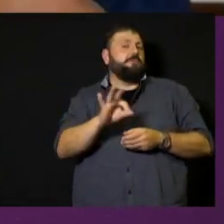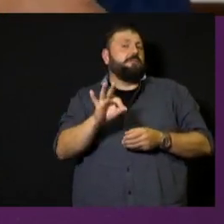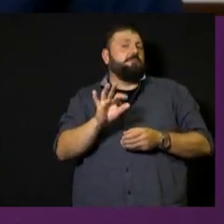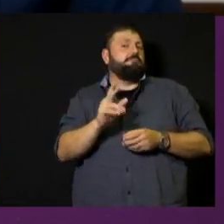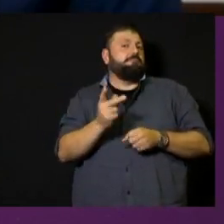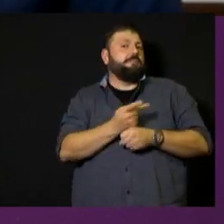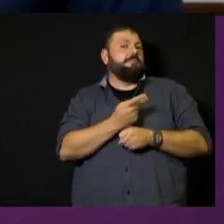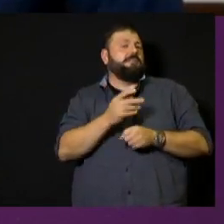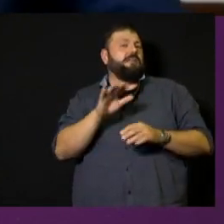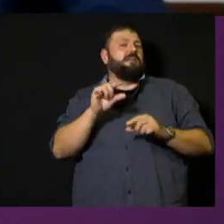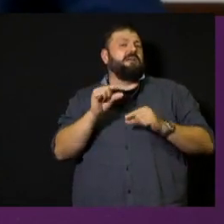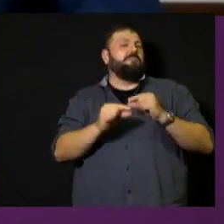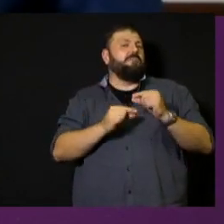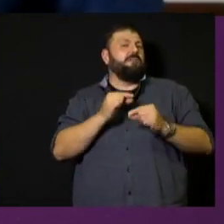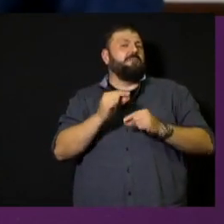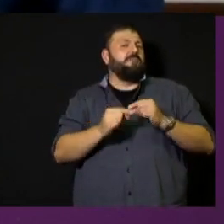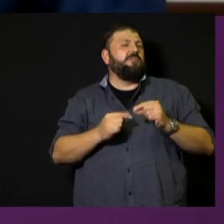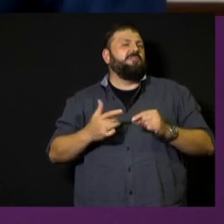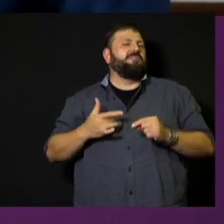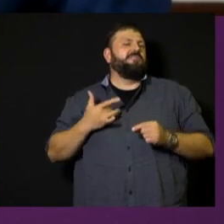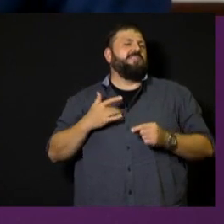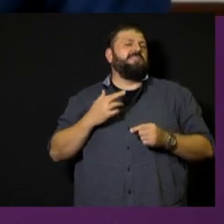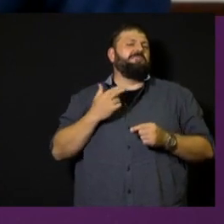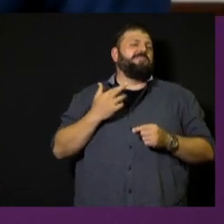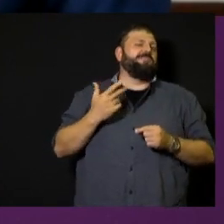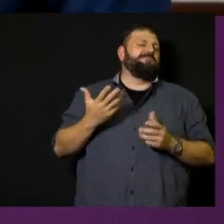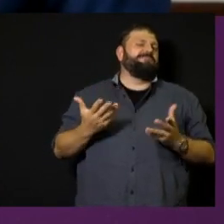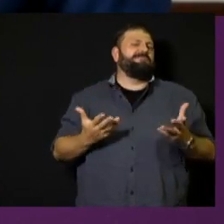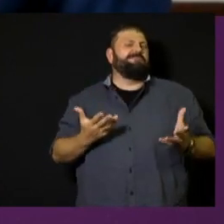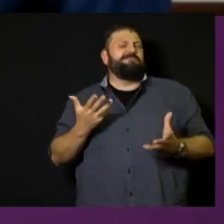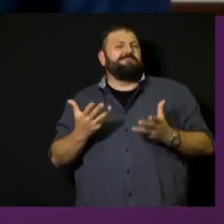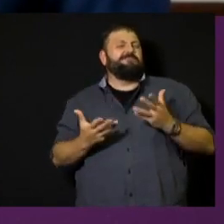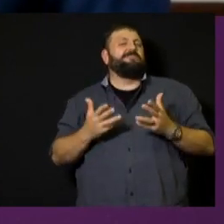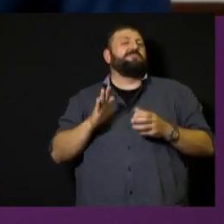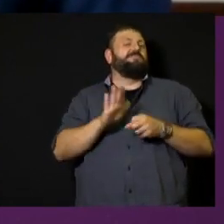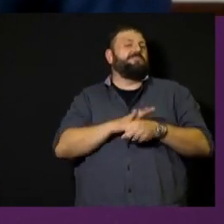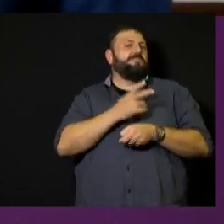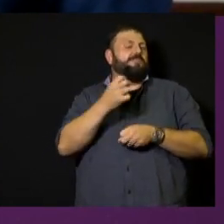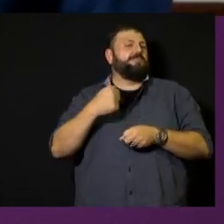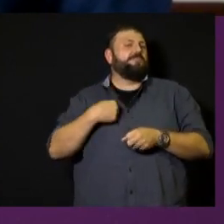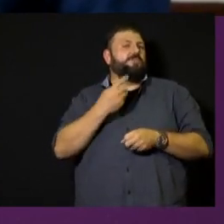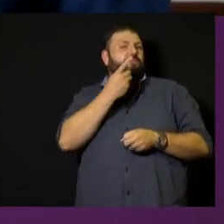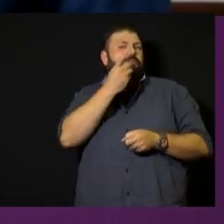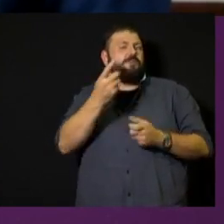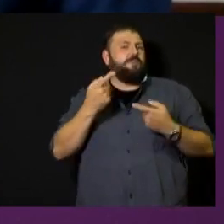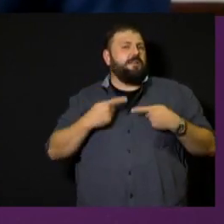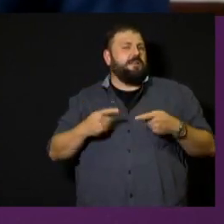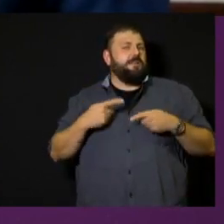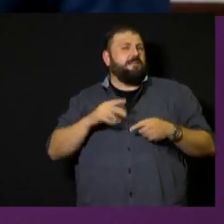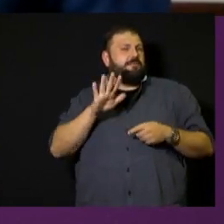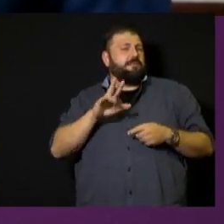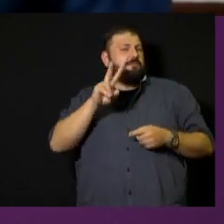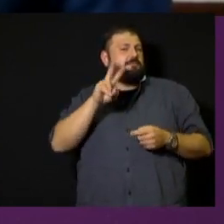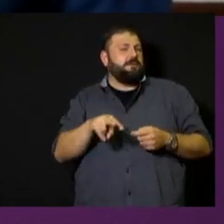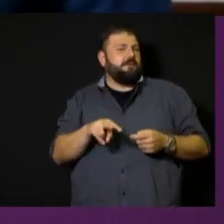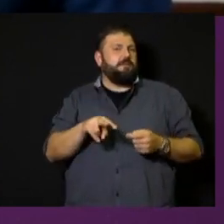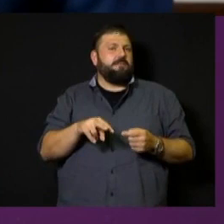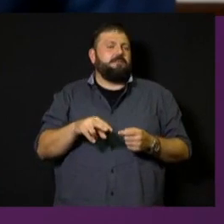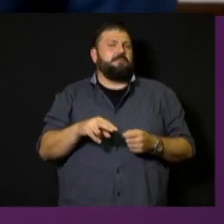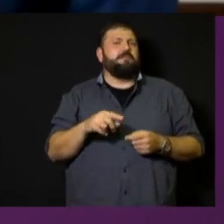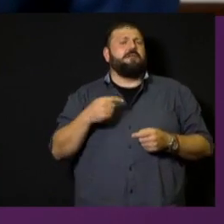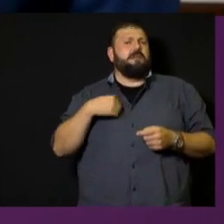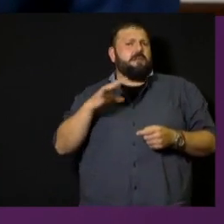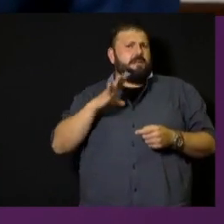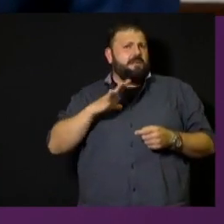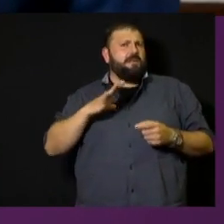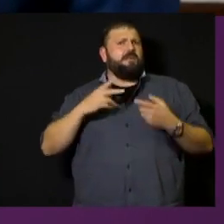responsibility, they they lose it up. And I tell people, I think something that is